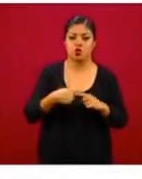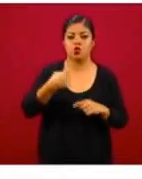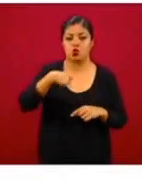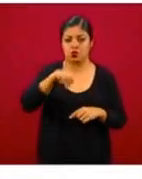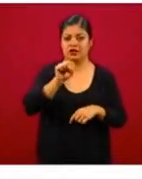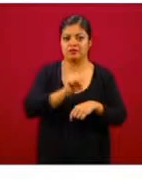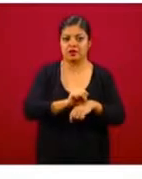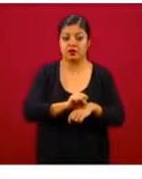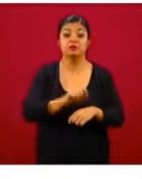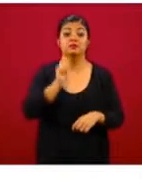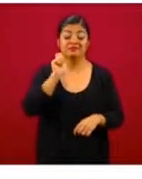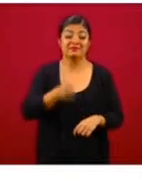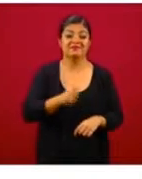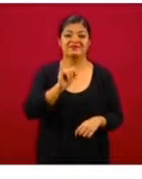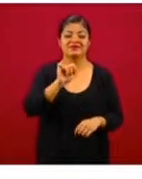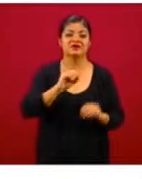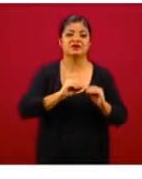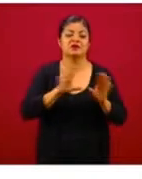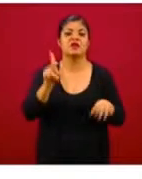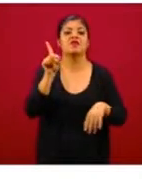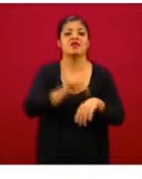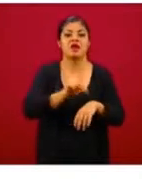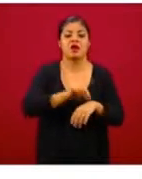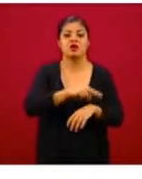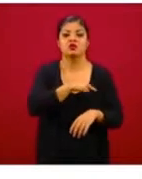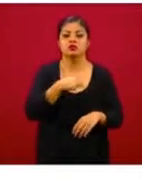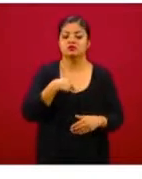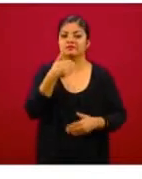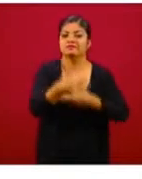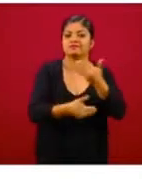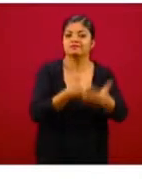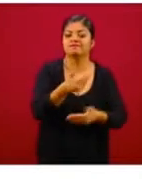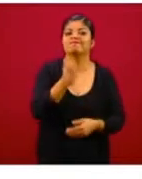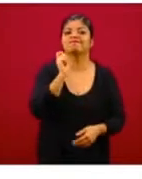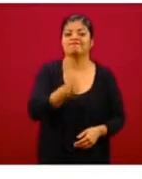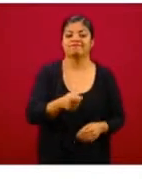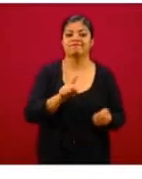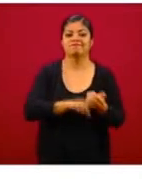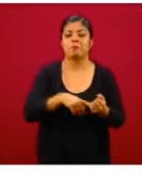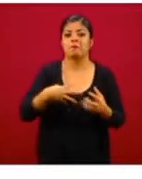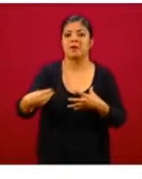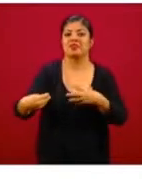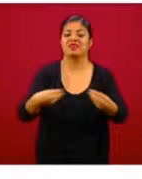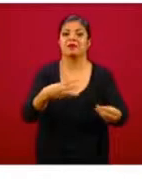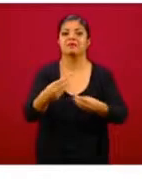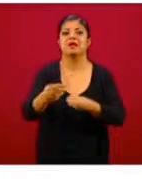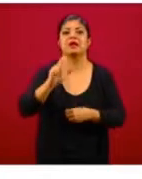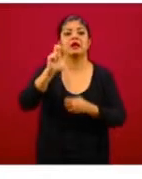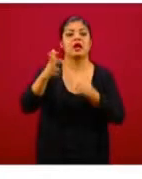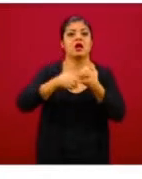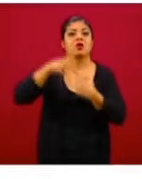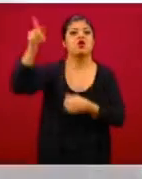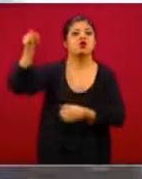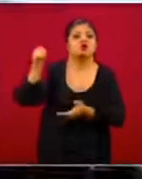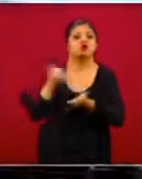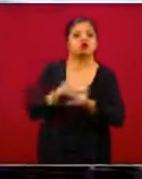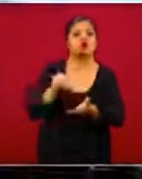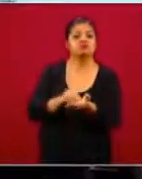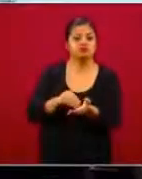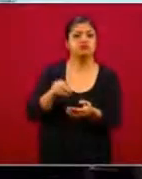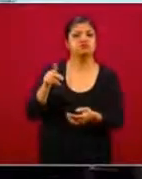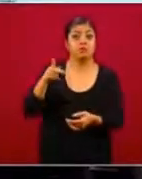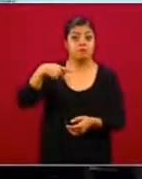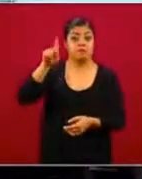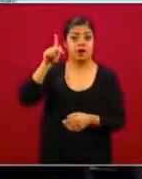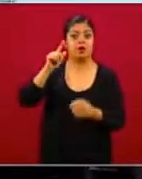steady at about 54% over the last few weeks, And what's been evident day to day as this has gone on